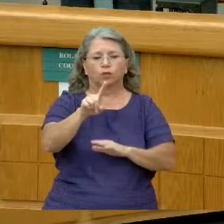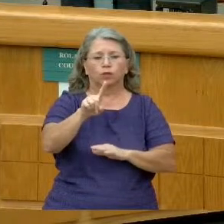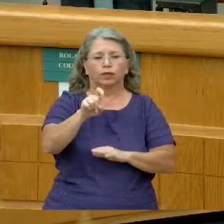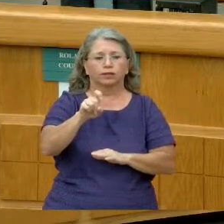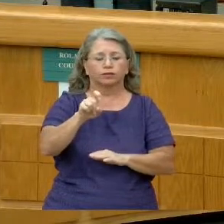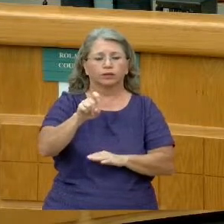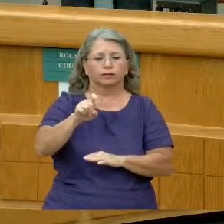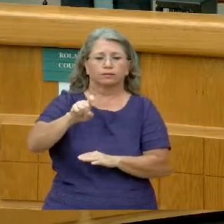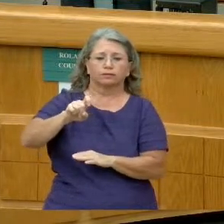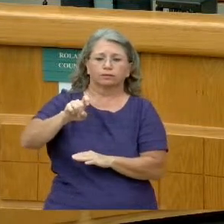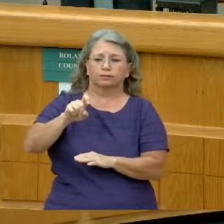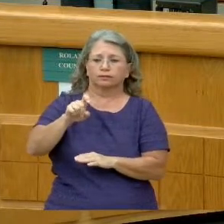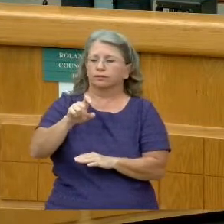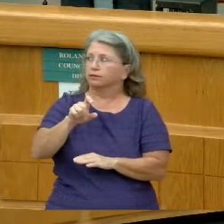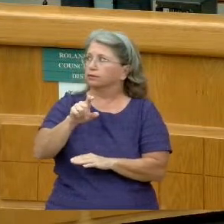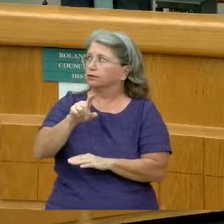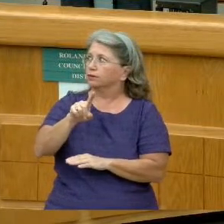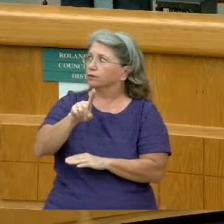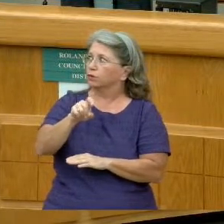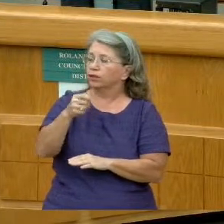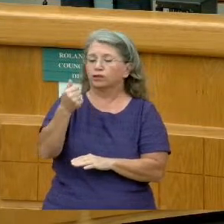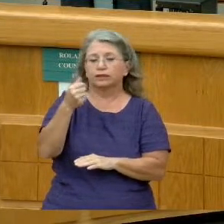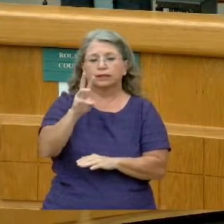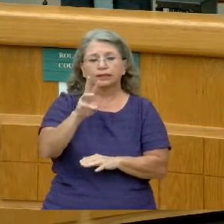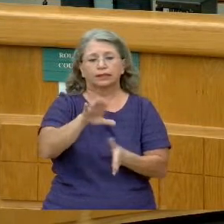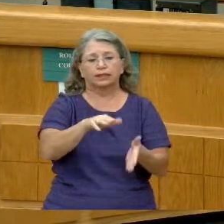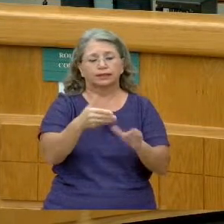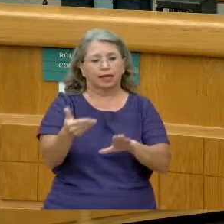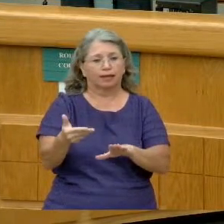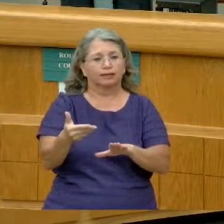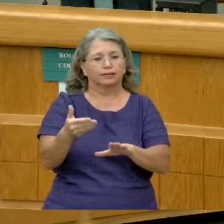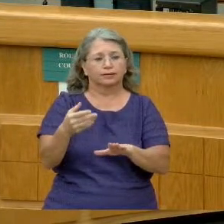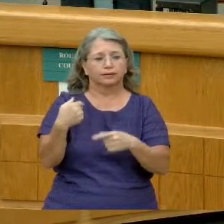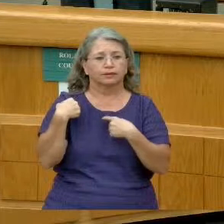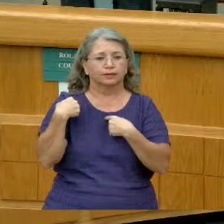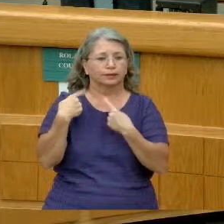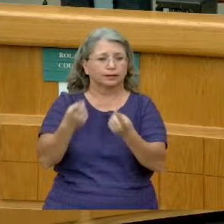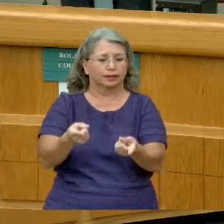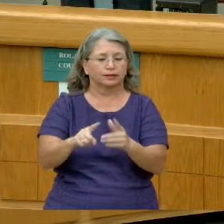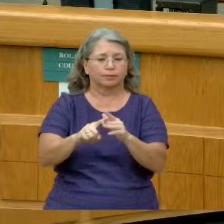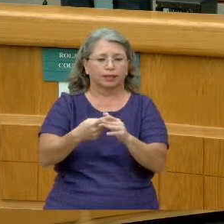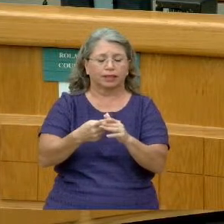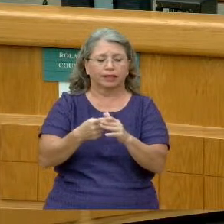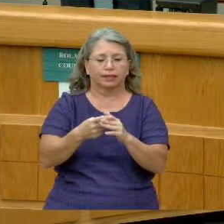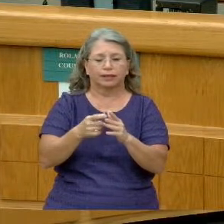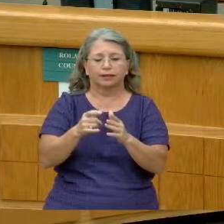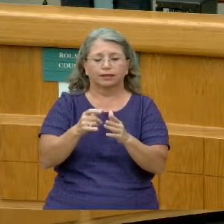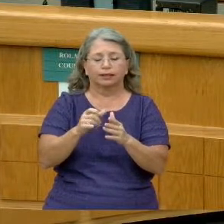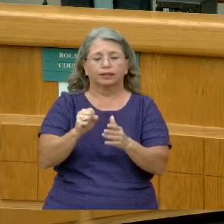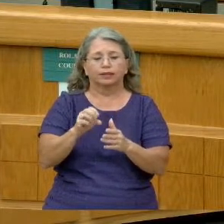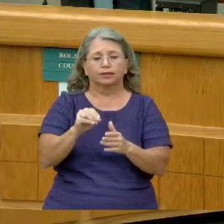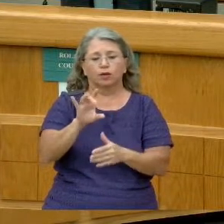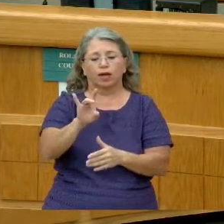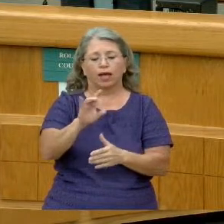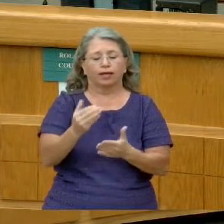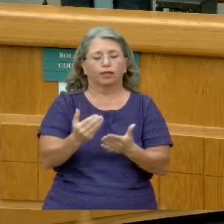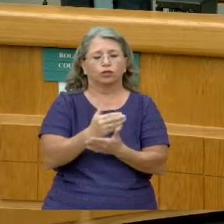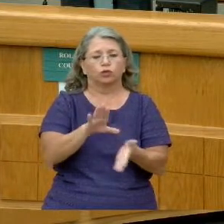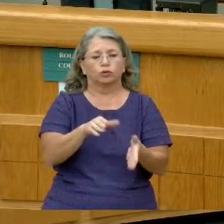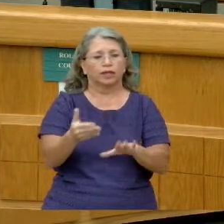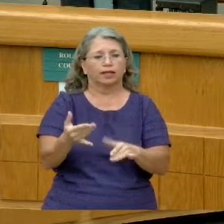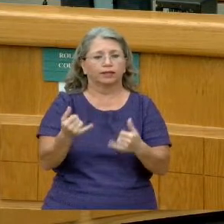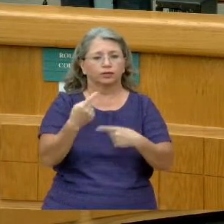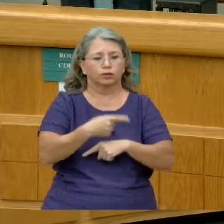County since we've been tracking this through the pandemic. That's a gain of 8 since yesterday. So yesterday